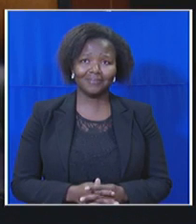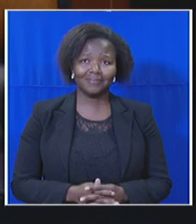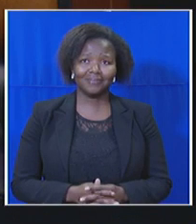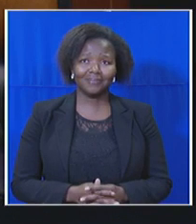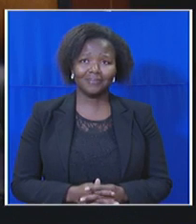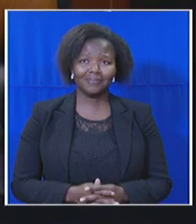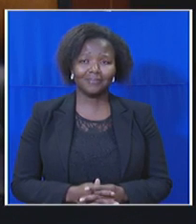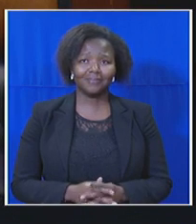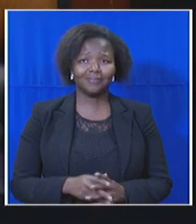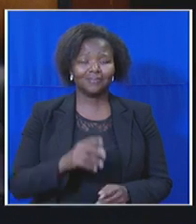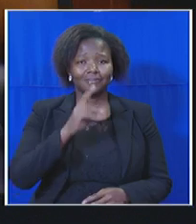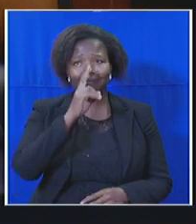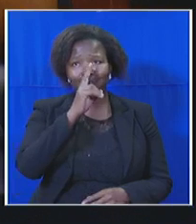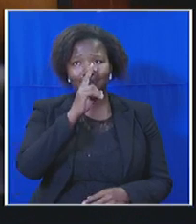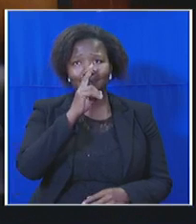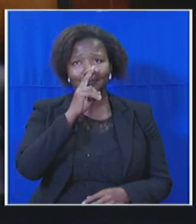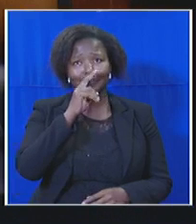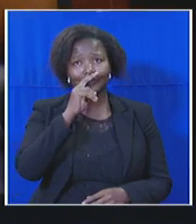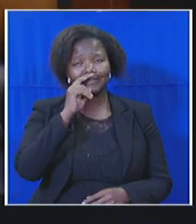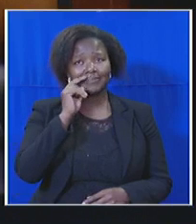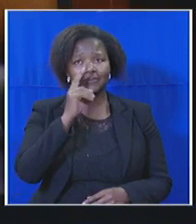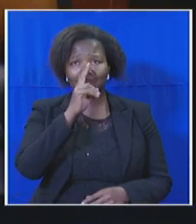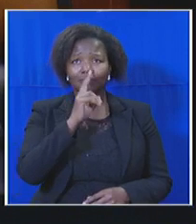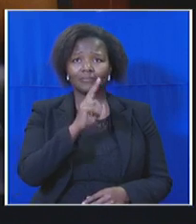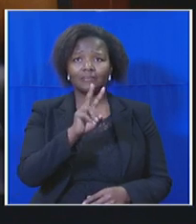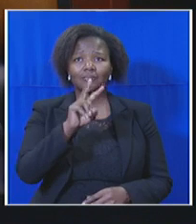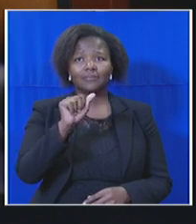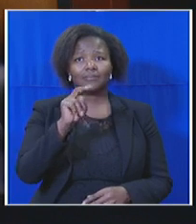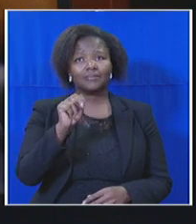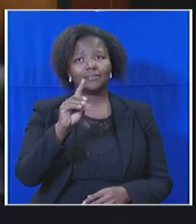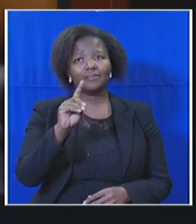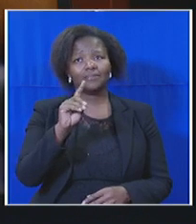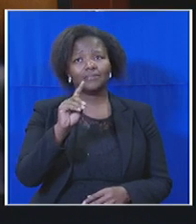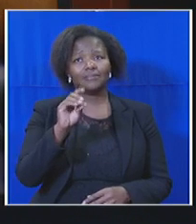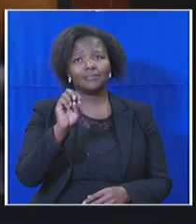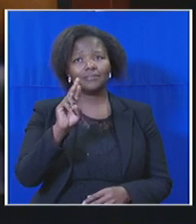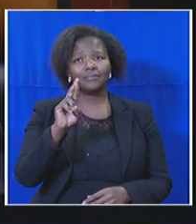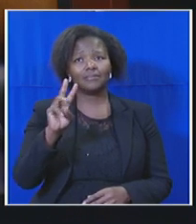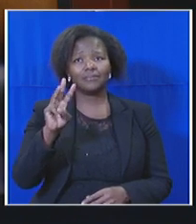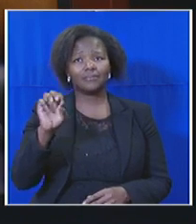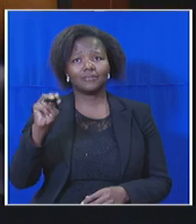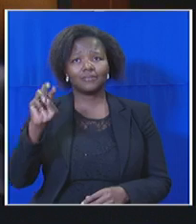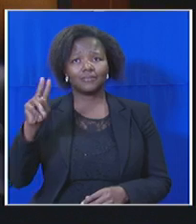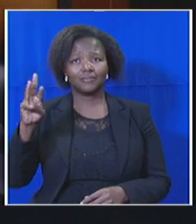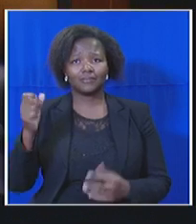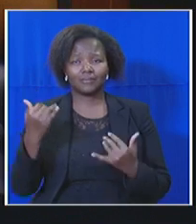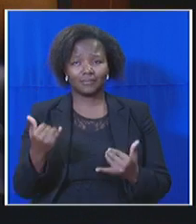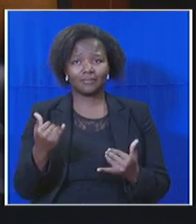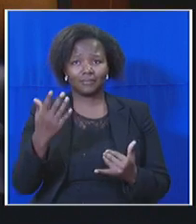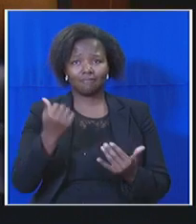Honourable Final Member, you are not supposed to have read that motion because you didn't circulate it. You know, don't break that